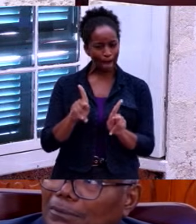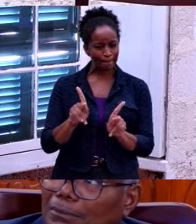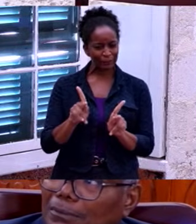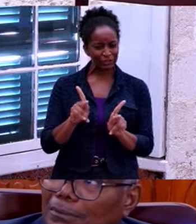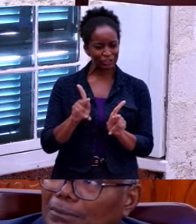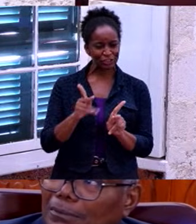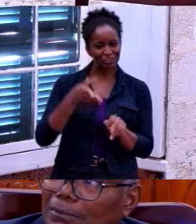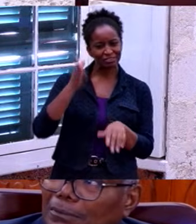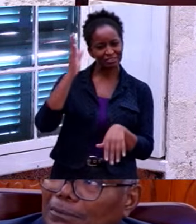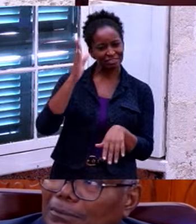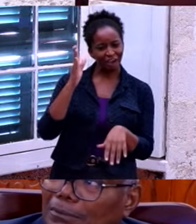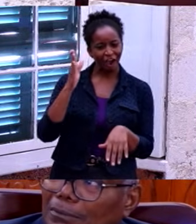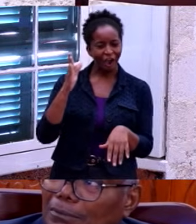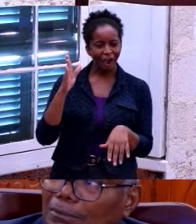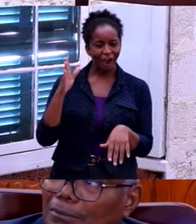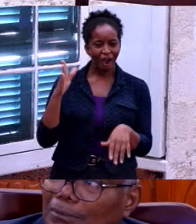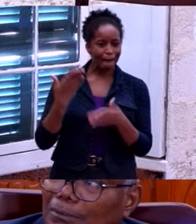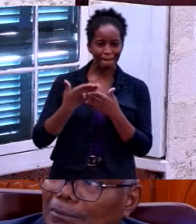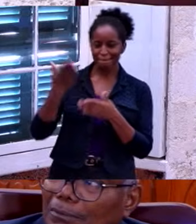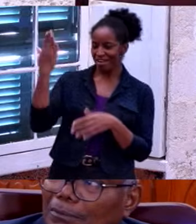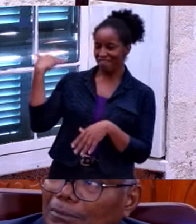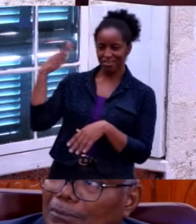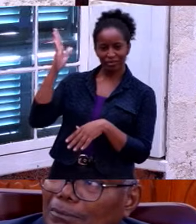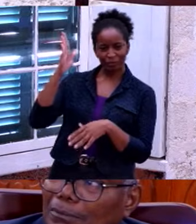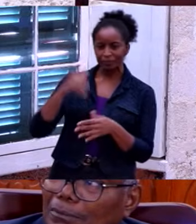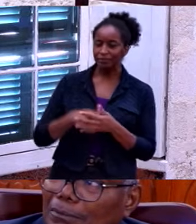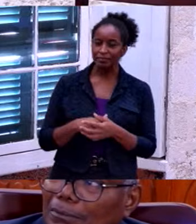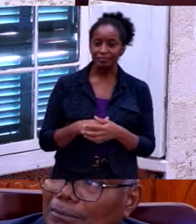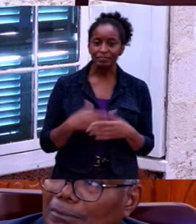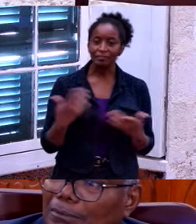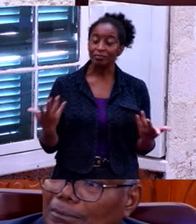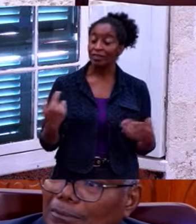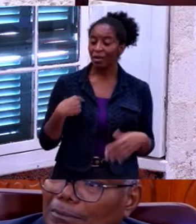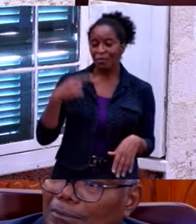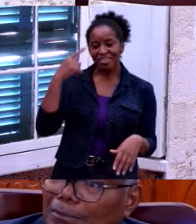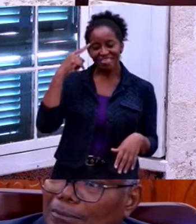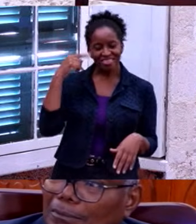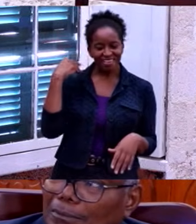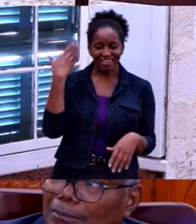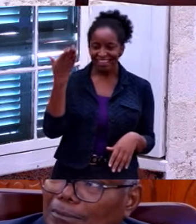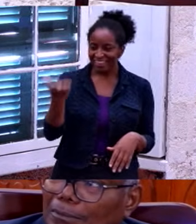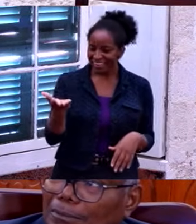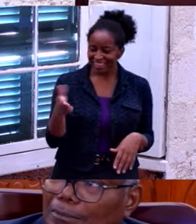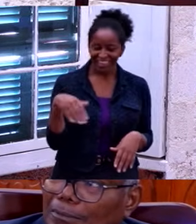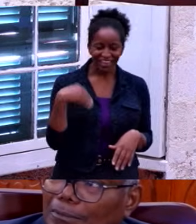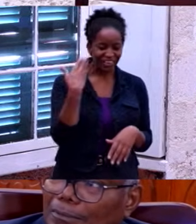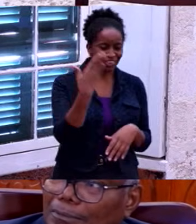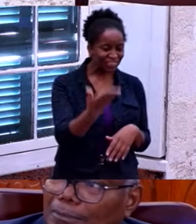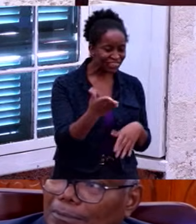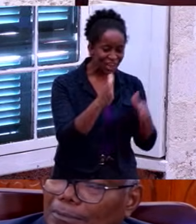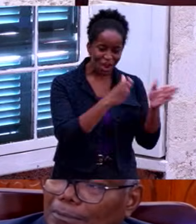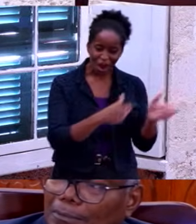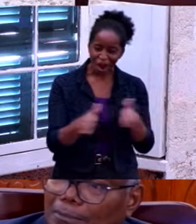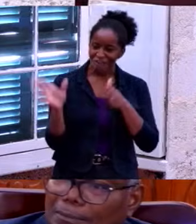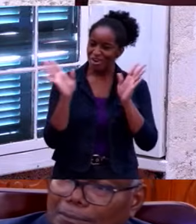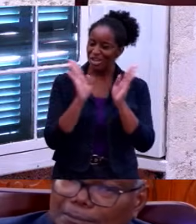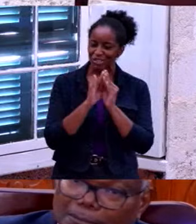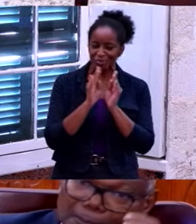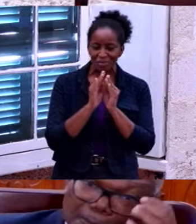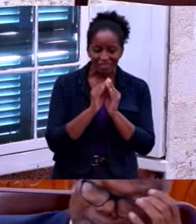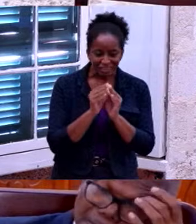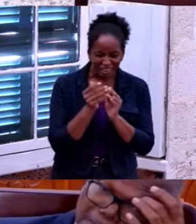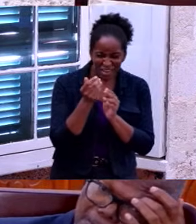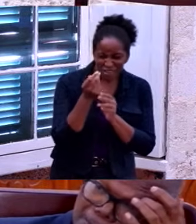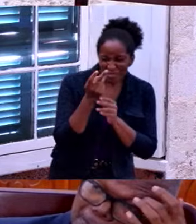get an opportunity to talk to the Whistling Frogs in St. John's. But is spending time talking about other